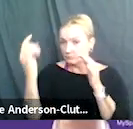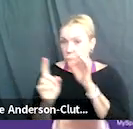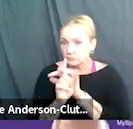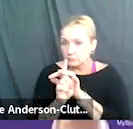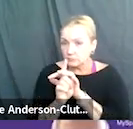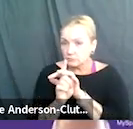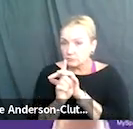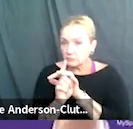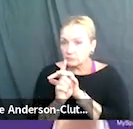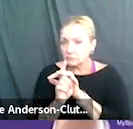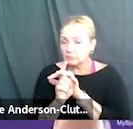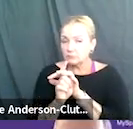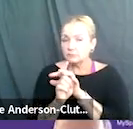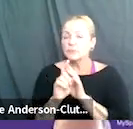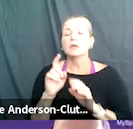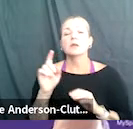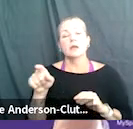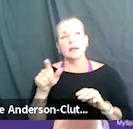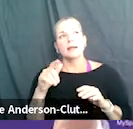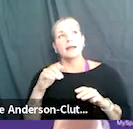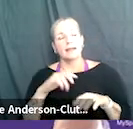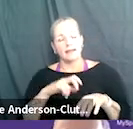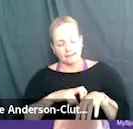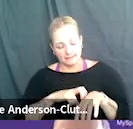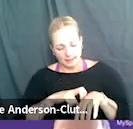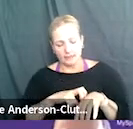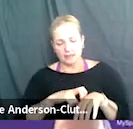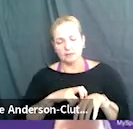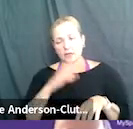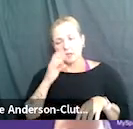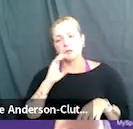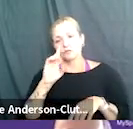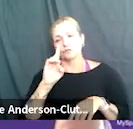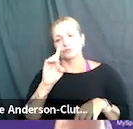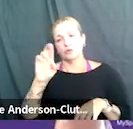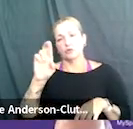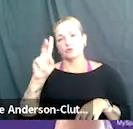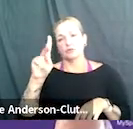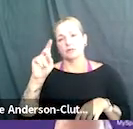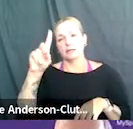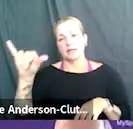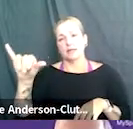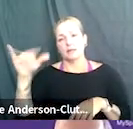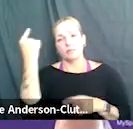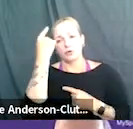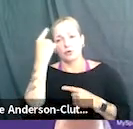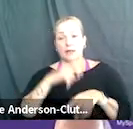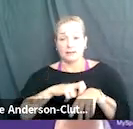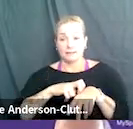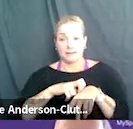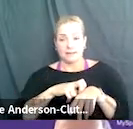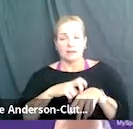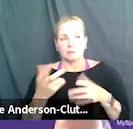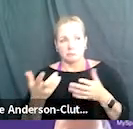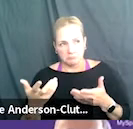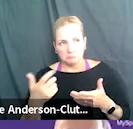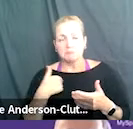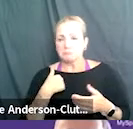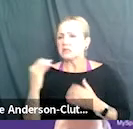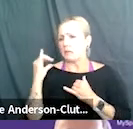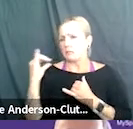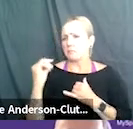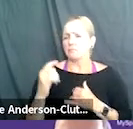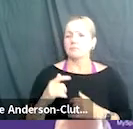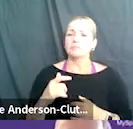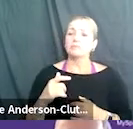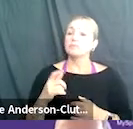Elizabeth Kelly had wondered about anxiety, and certainly that's something I had wondered about also. Are there any other thoughts that people had as to sort of how we would explain